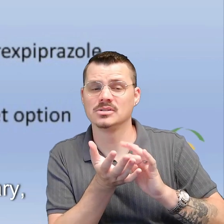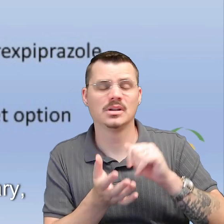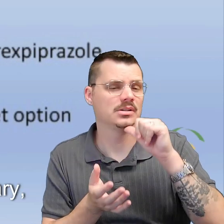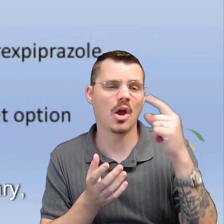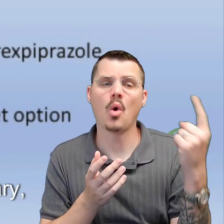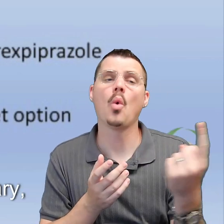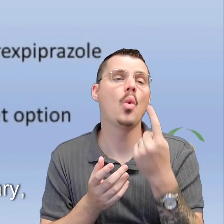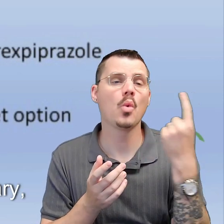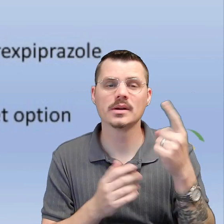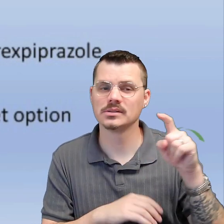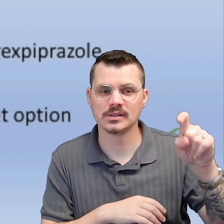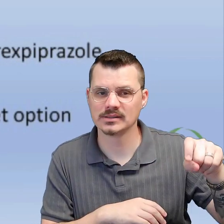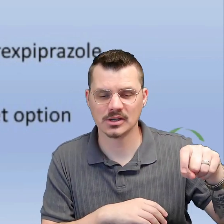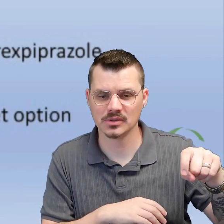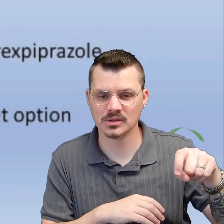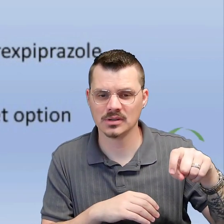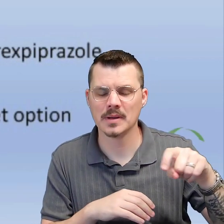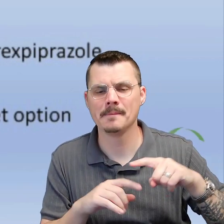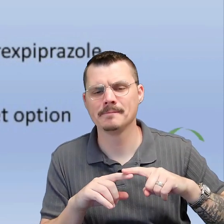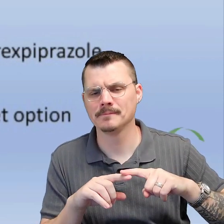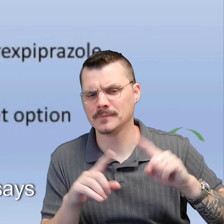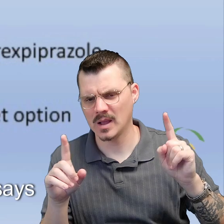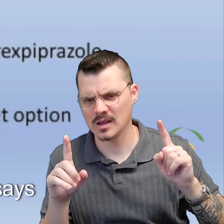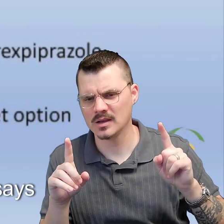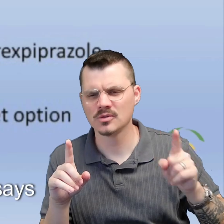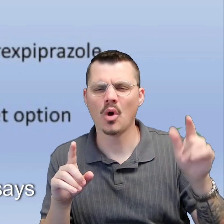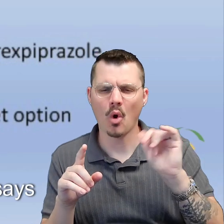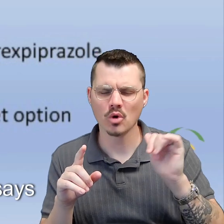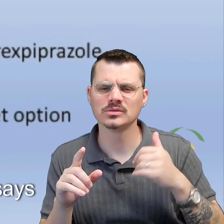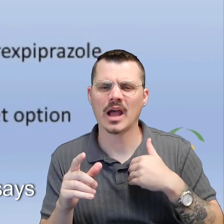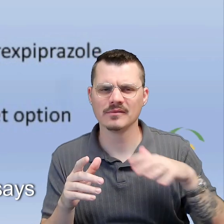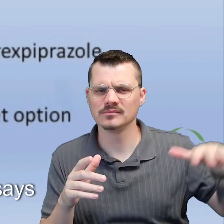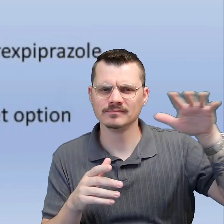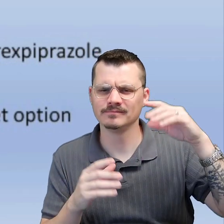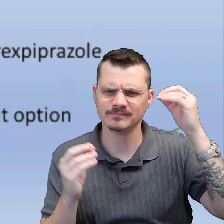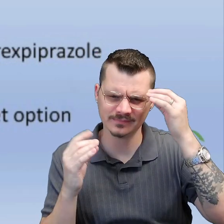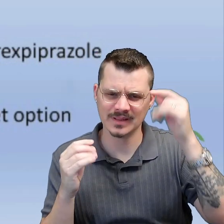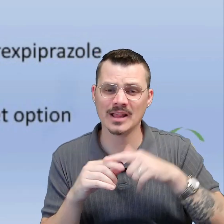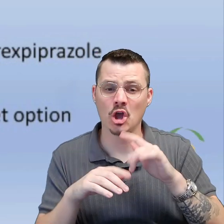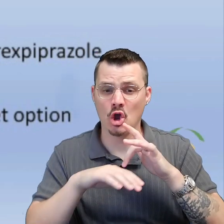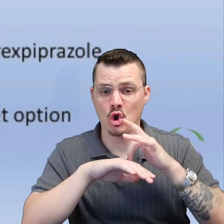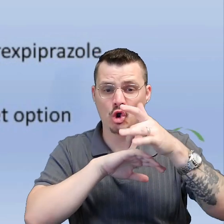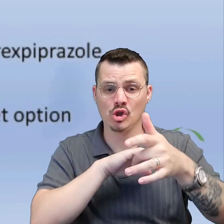Medications are not always necessary, but there's also a school of thought that says early treatment